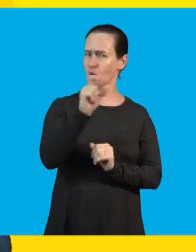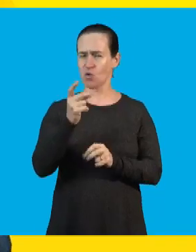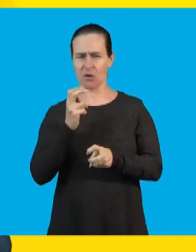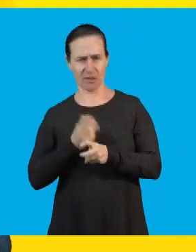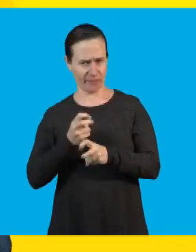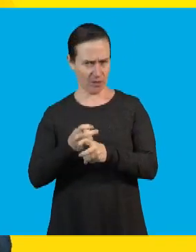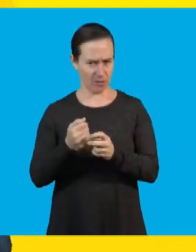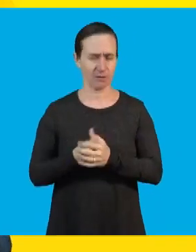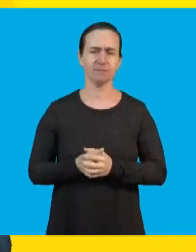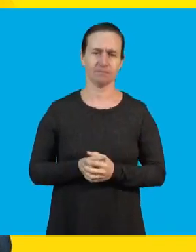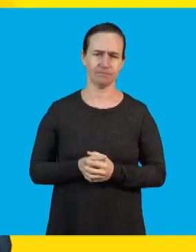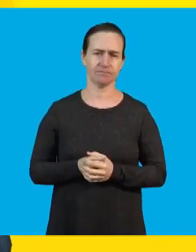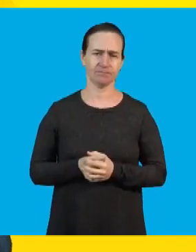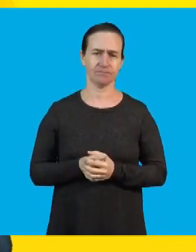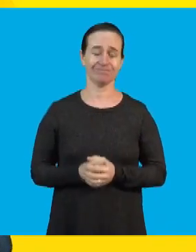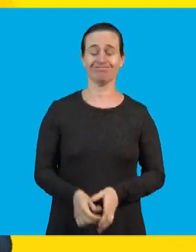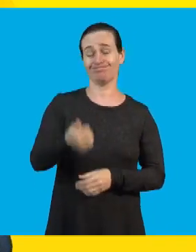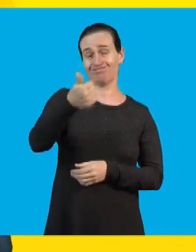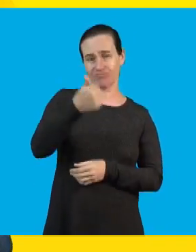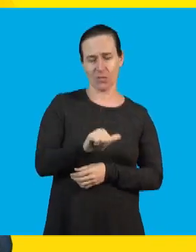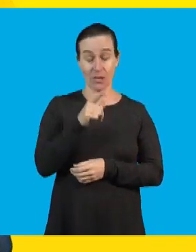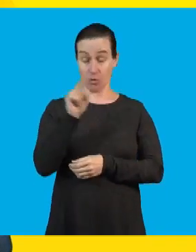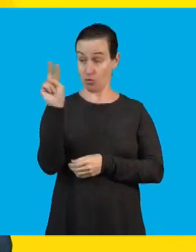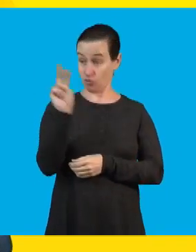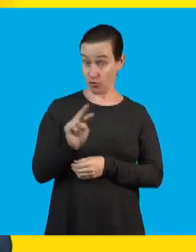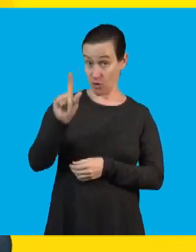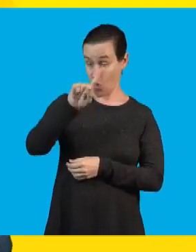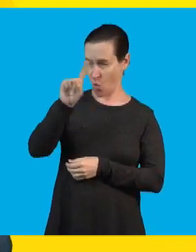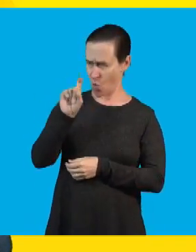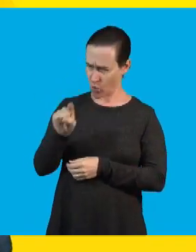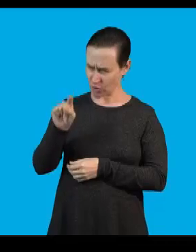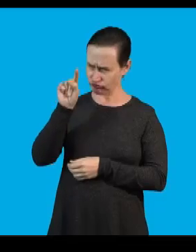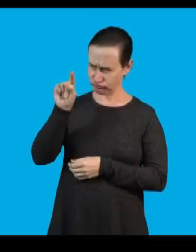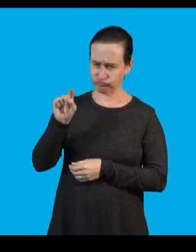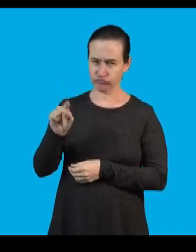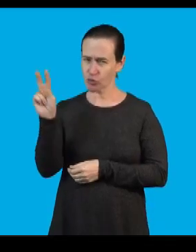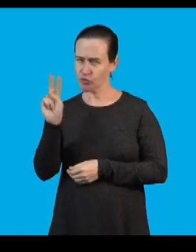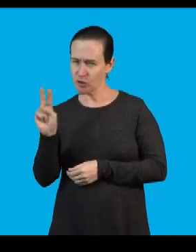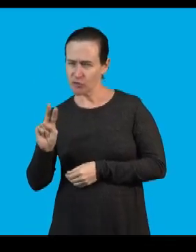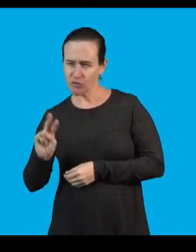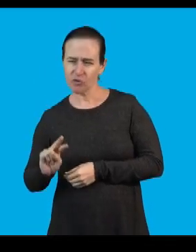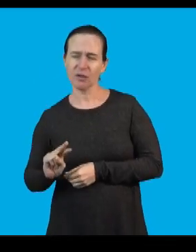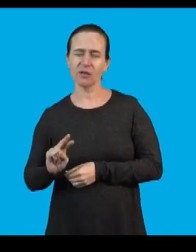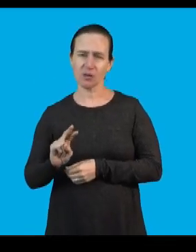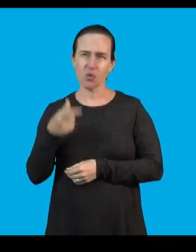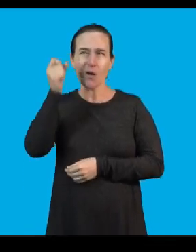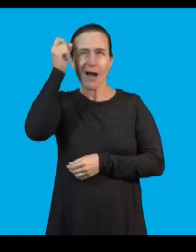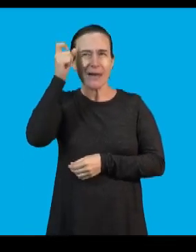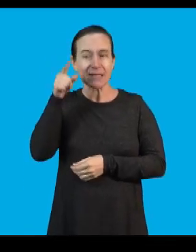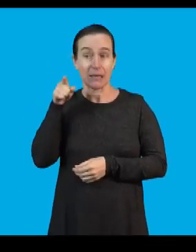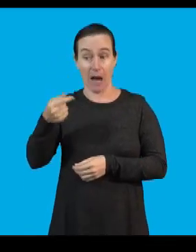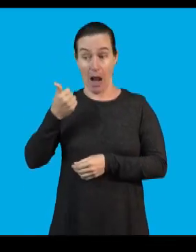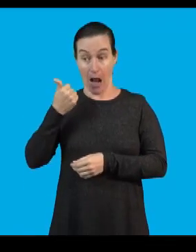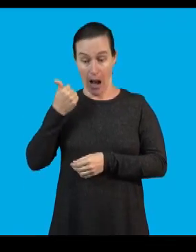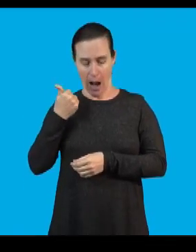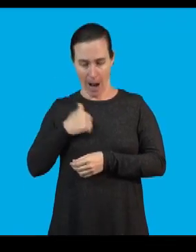helps you to understand what is happening in a text. And then read the questions to get a scope of what those